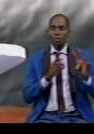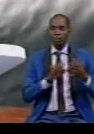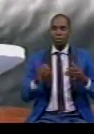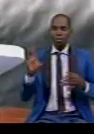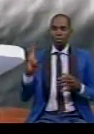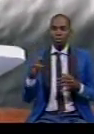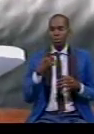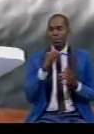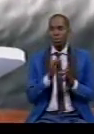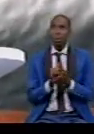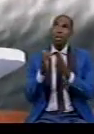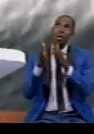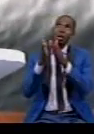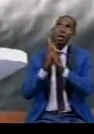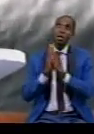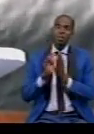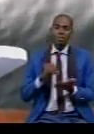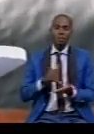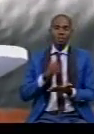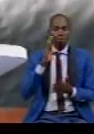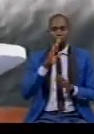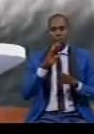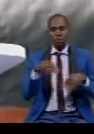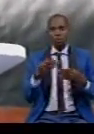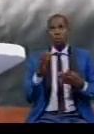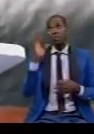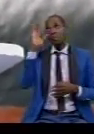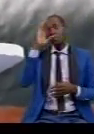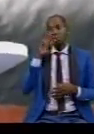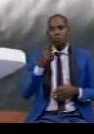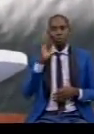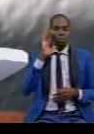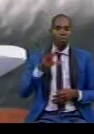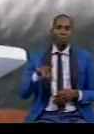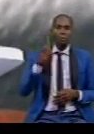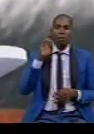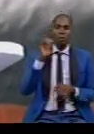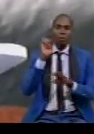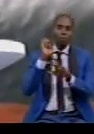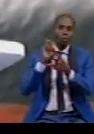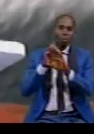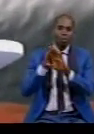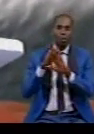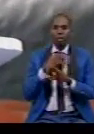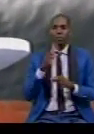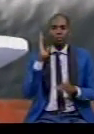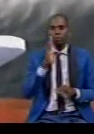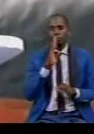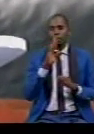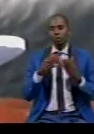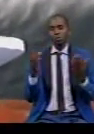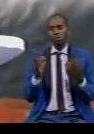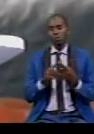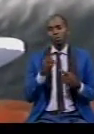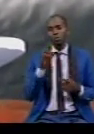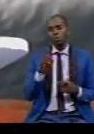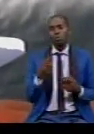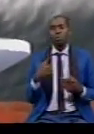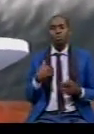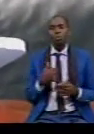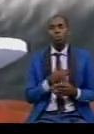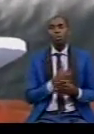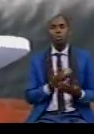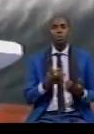you have prayed and you have said all the grace, and then you open to this again. I'm going to the village. Behold, I give unto